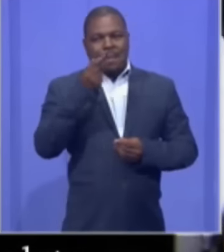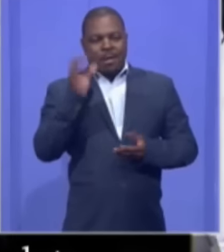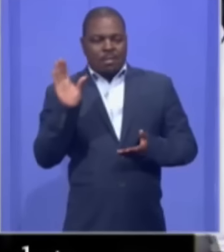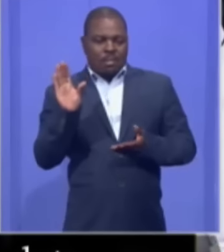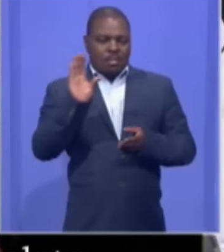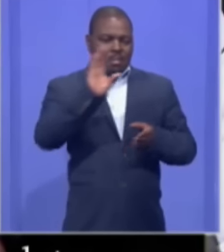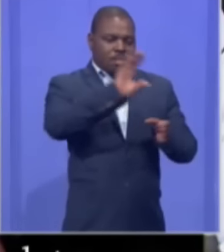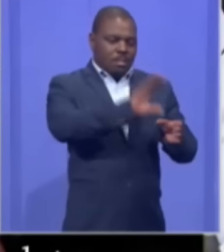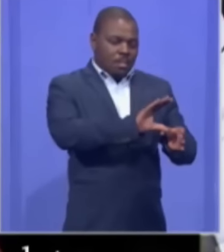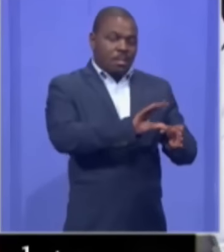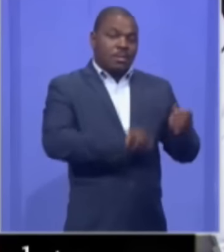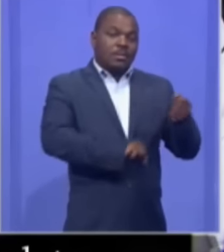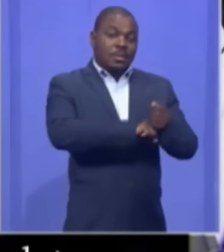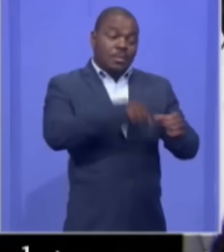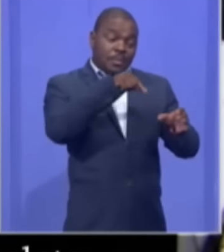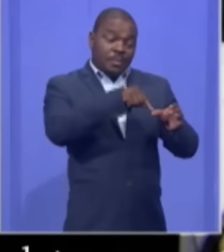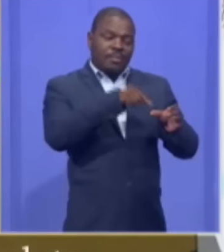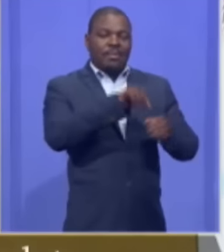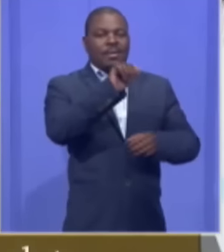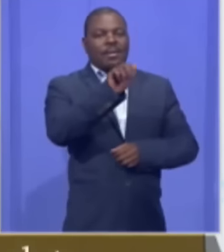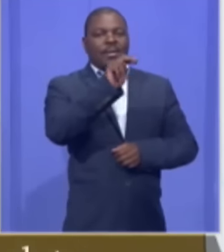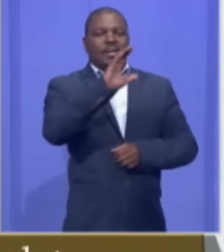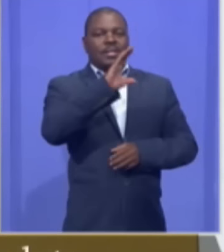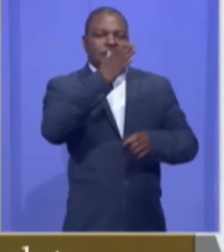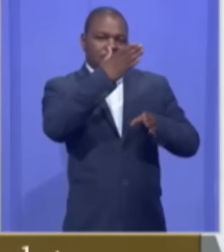money to support the work of the ANC.